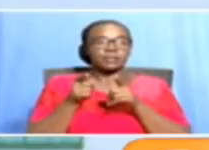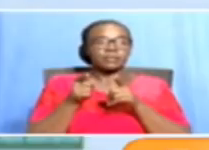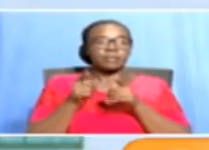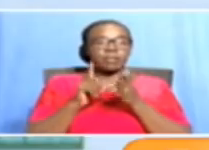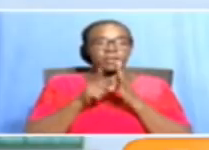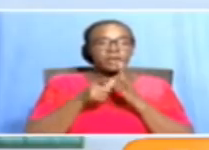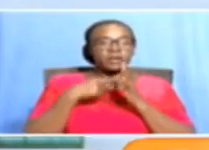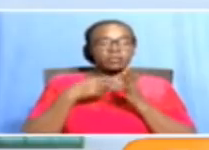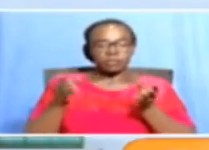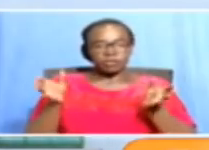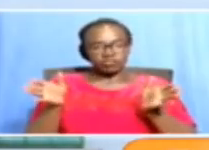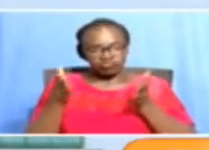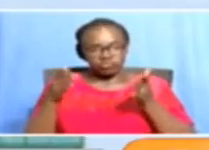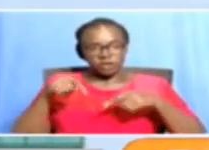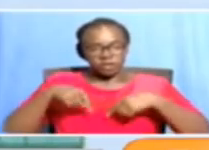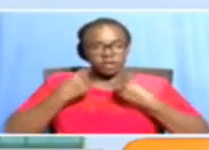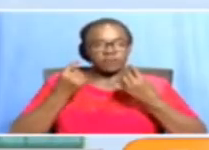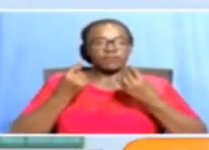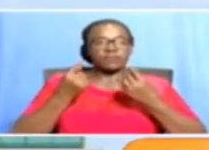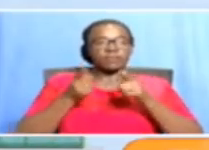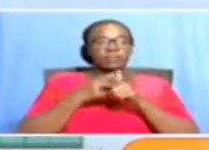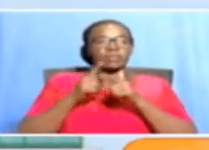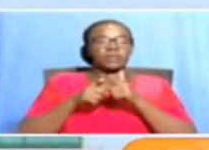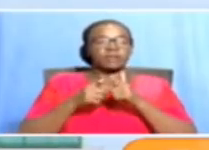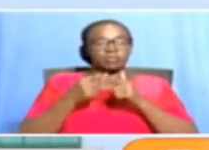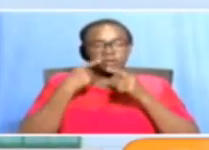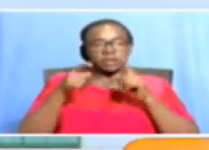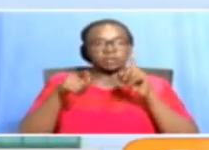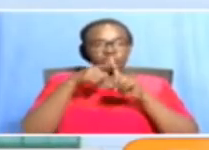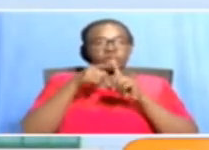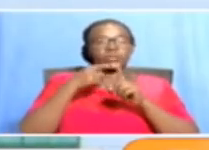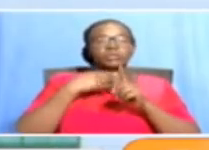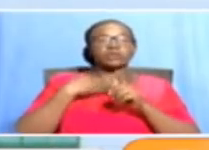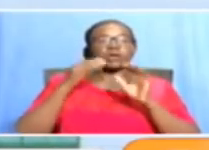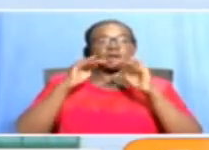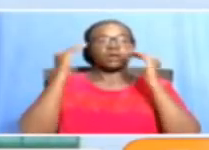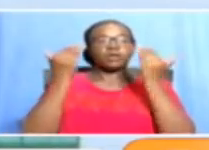nilijia encourage peke yangu na nikasema naendea world record